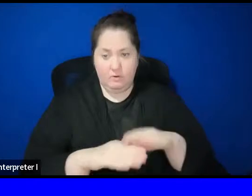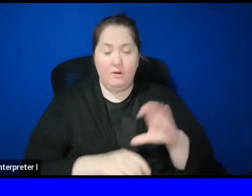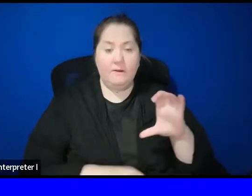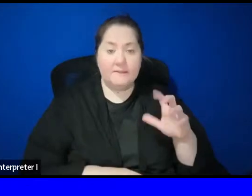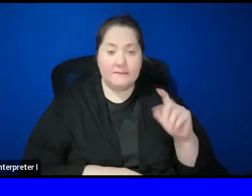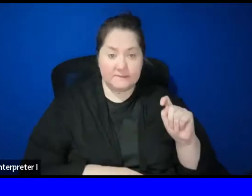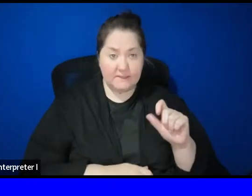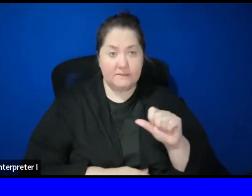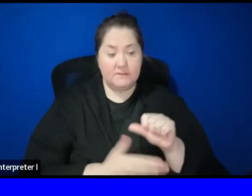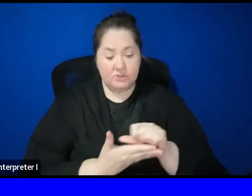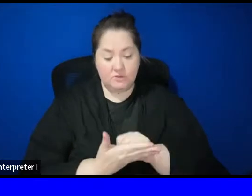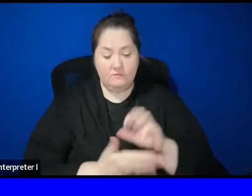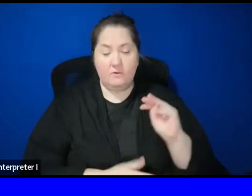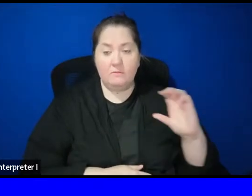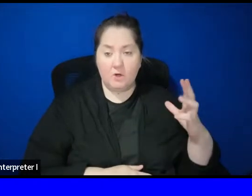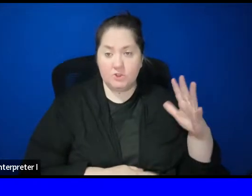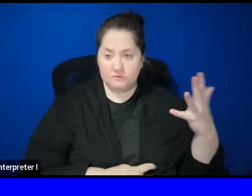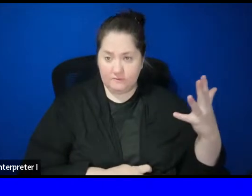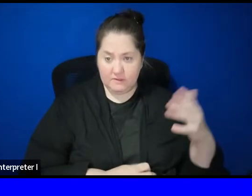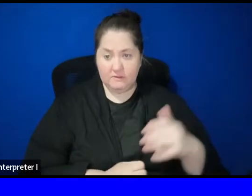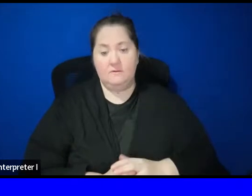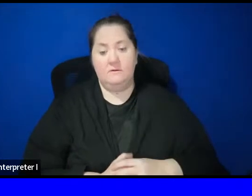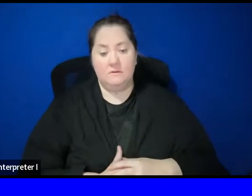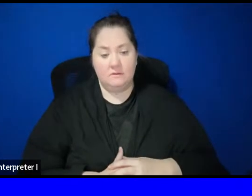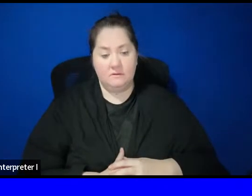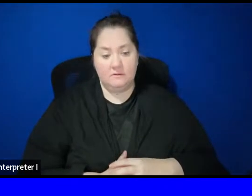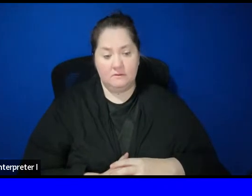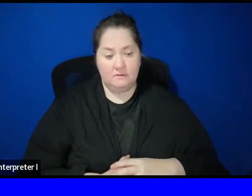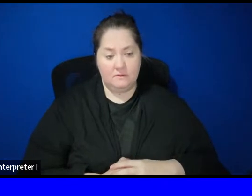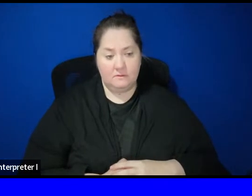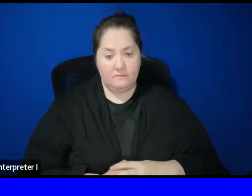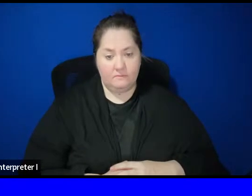agenda for the March 5th legislative meeting.